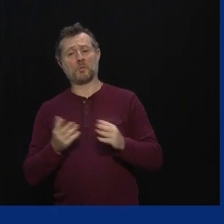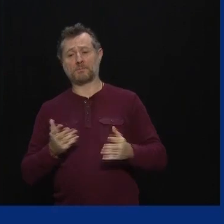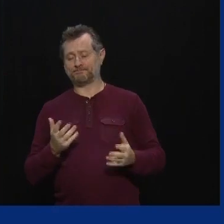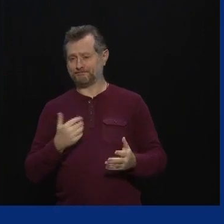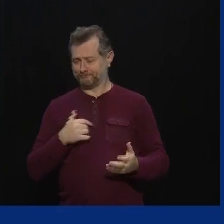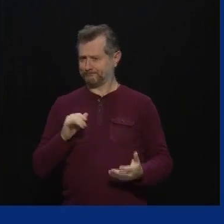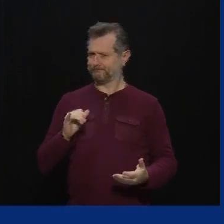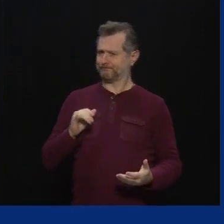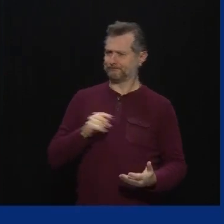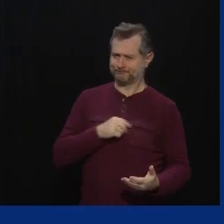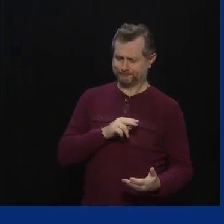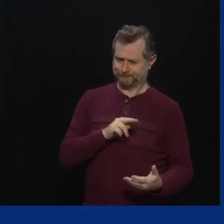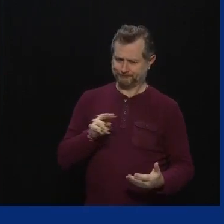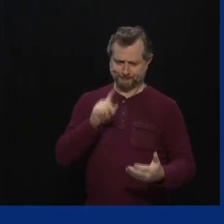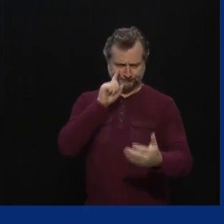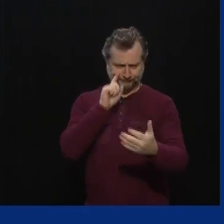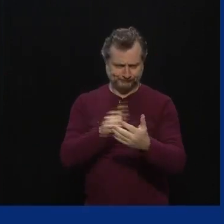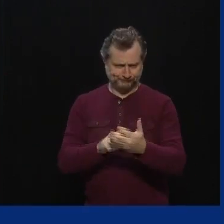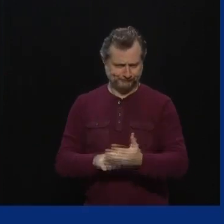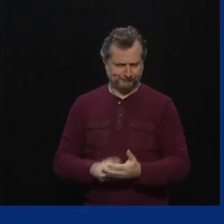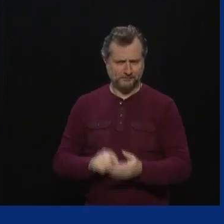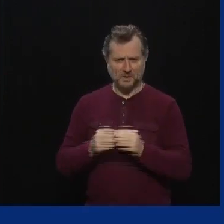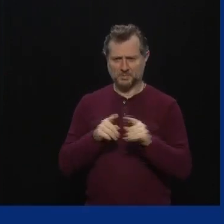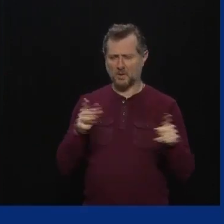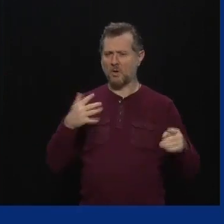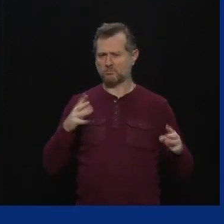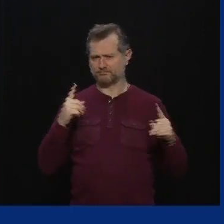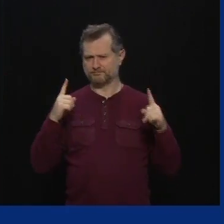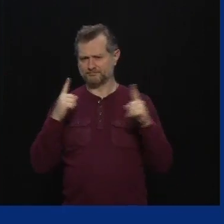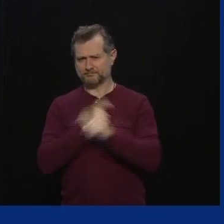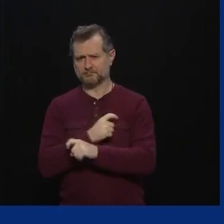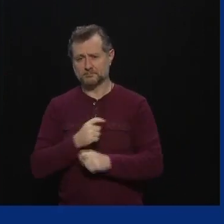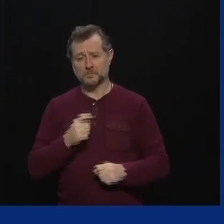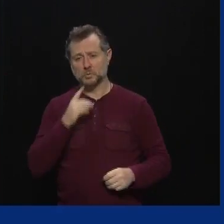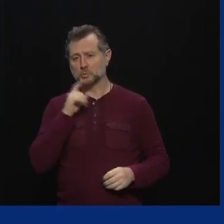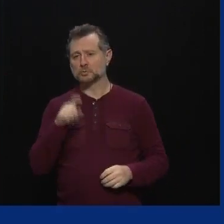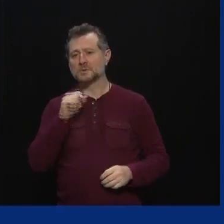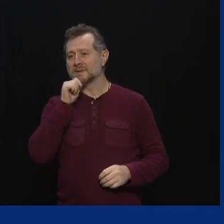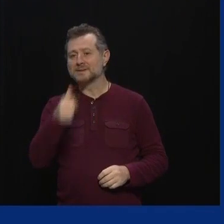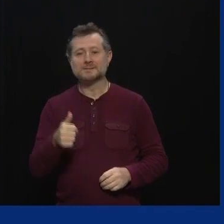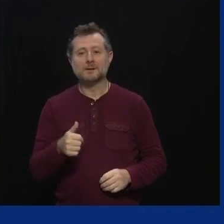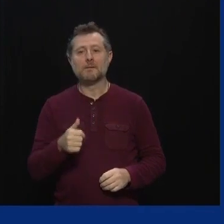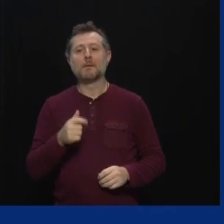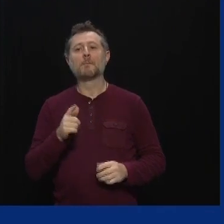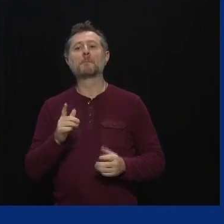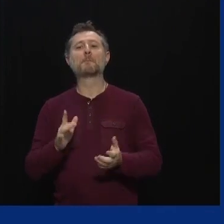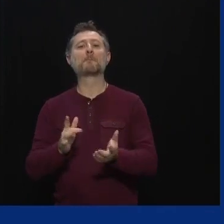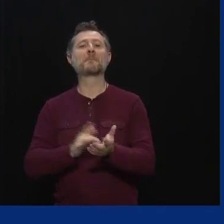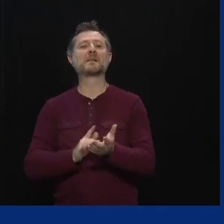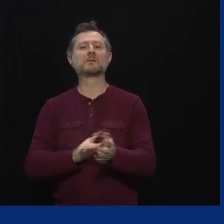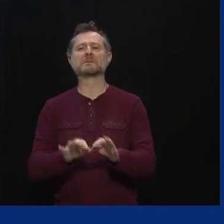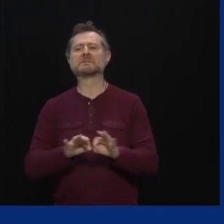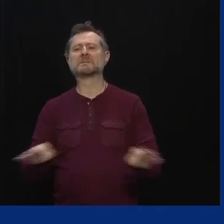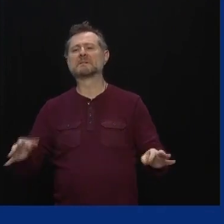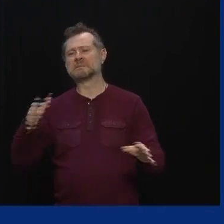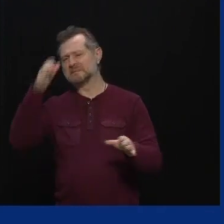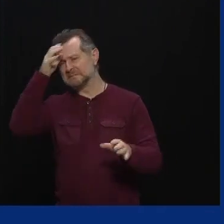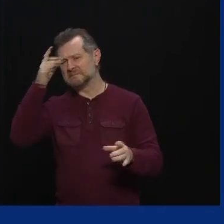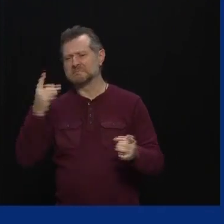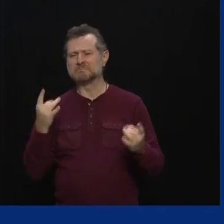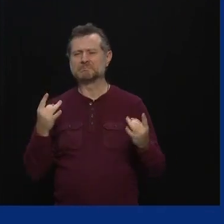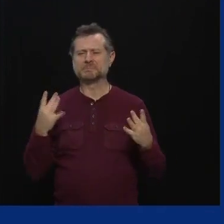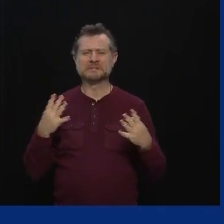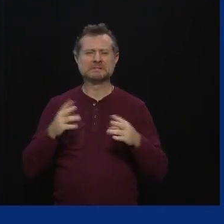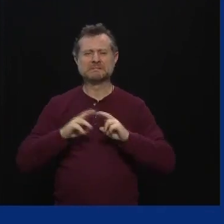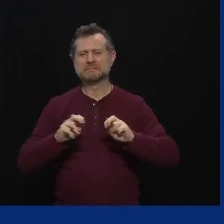various sites, it's just too complicated. You shouldn't have to have a medical degree to figure out what is going on with the state of play with COVID in your